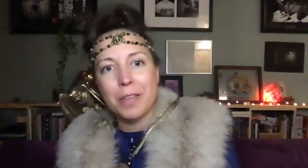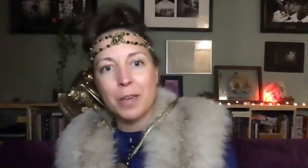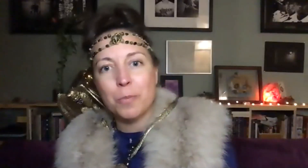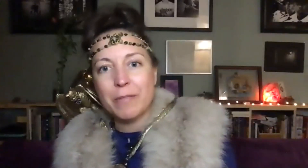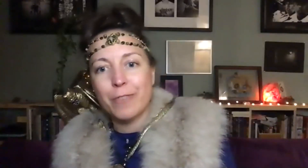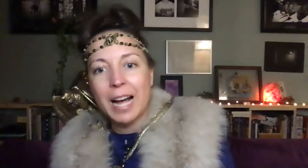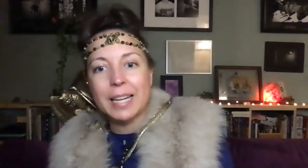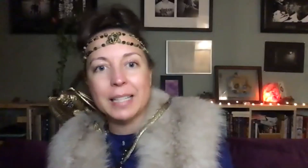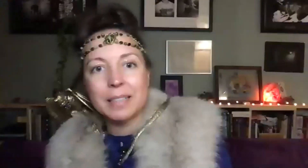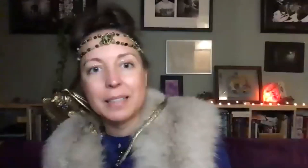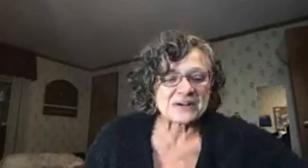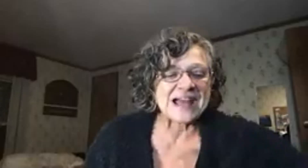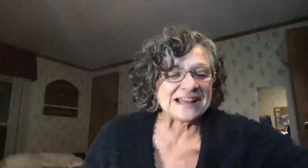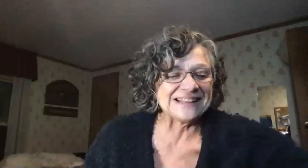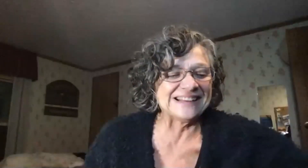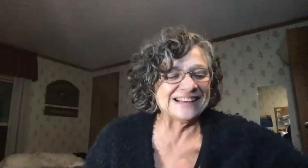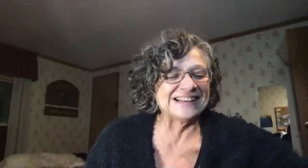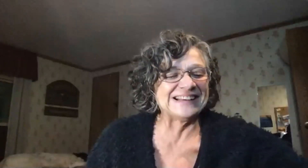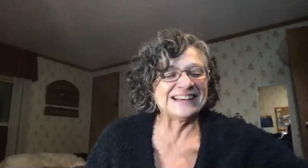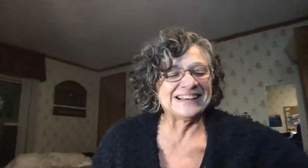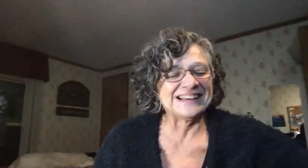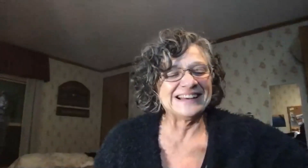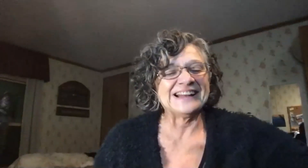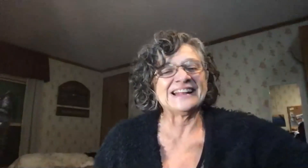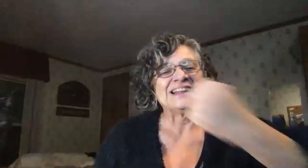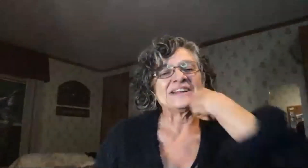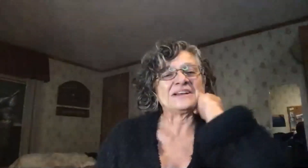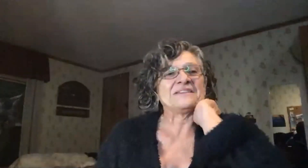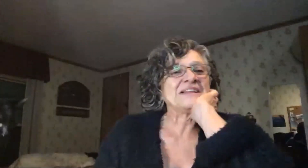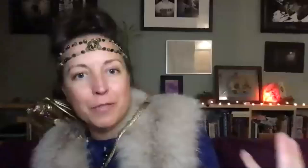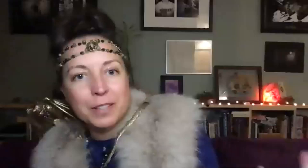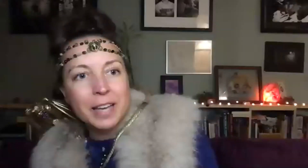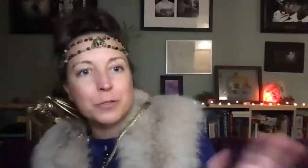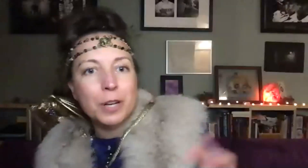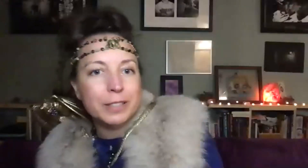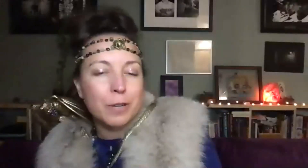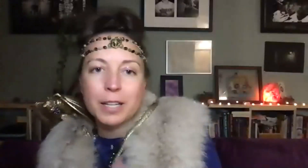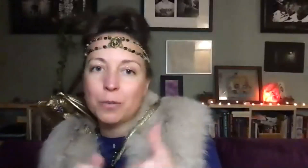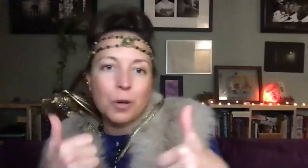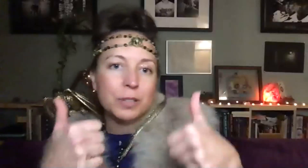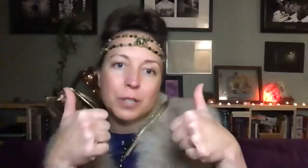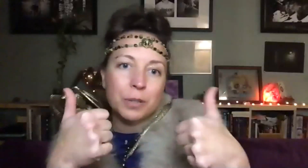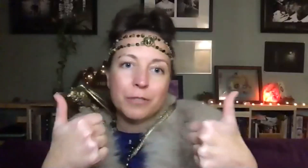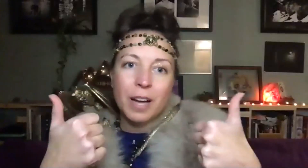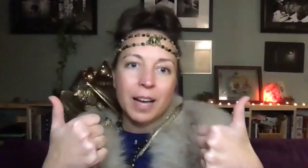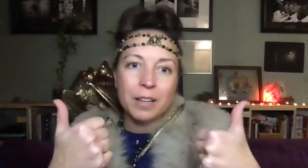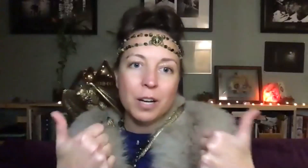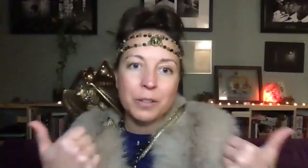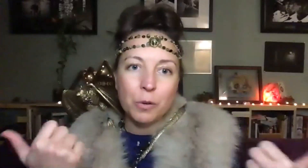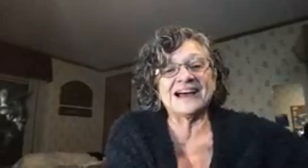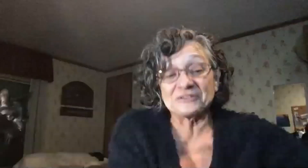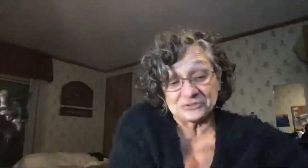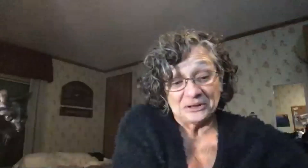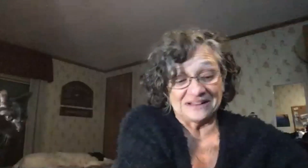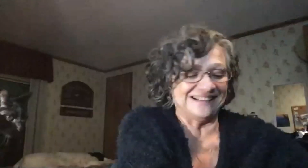literally and think you'll be fine. Okay. The kind of the dumber stuff. The sex, drugs, and rock and roll is totally fine. Call